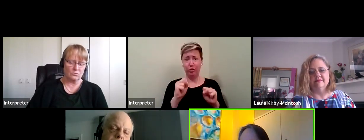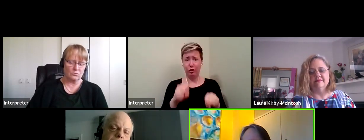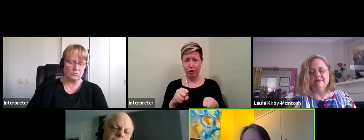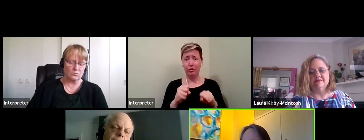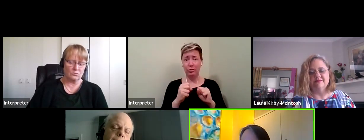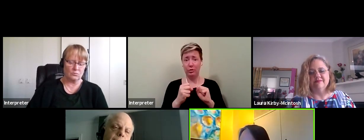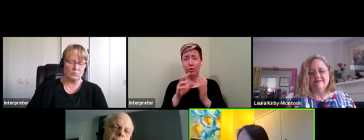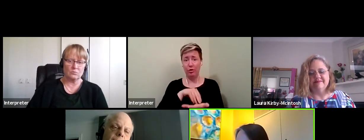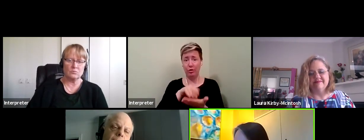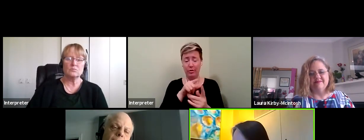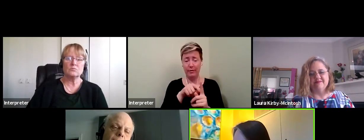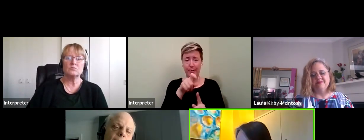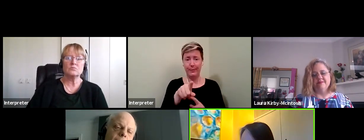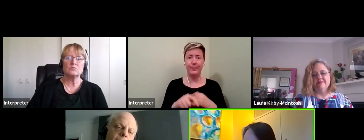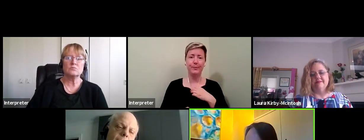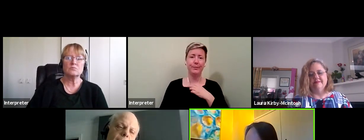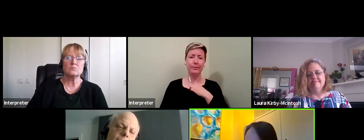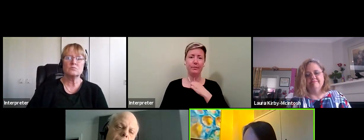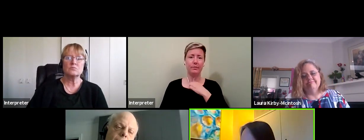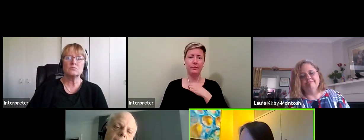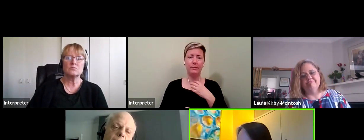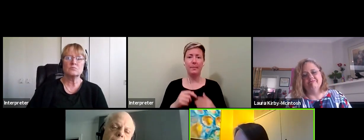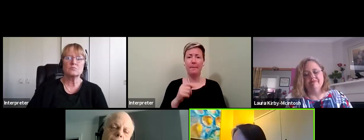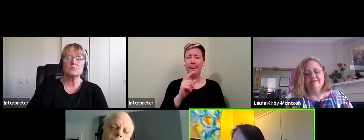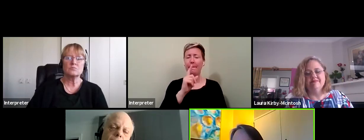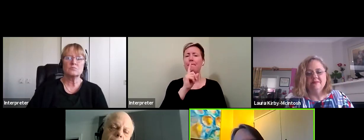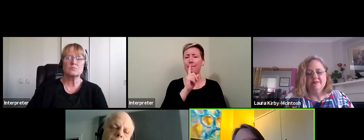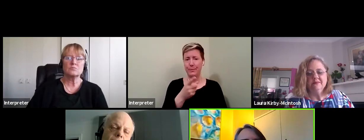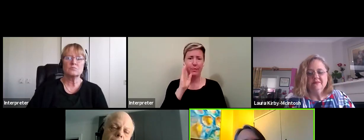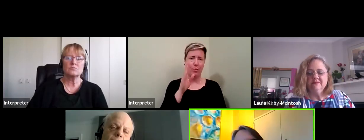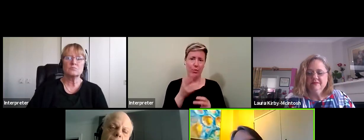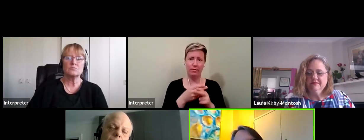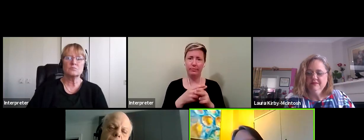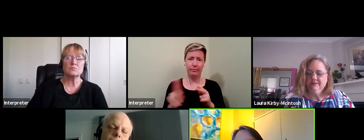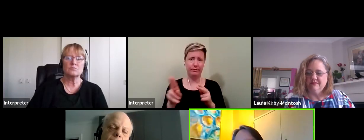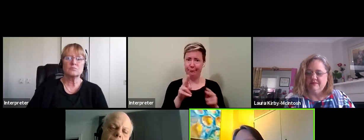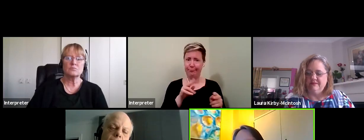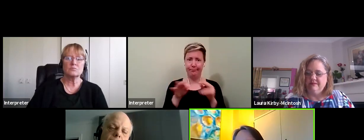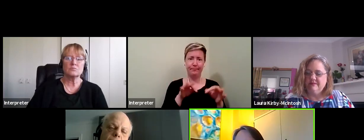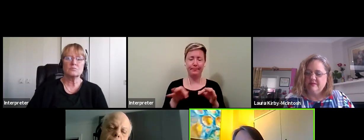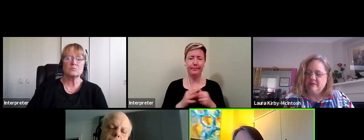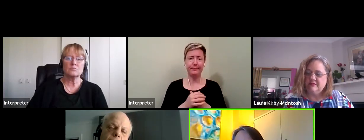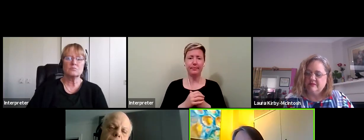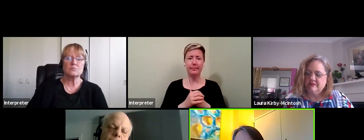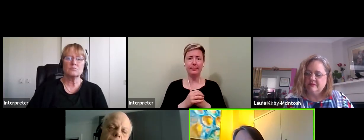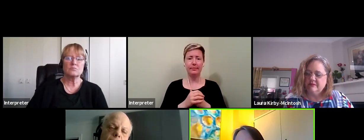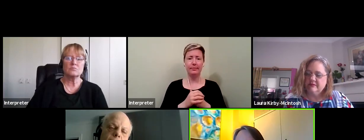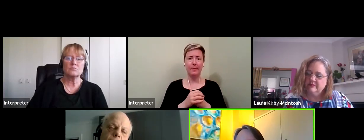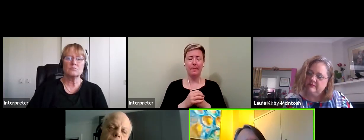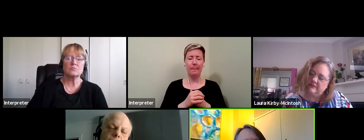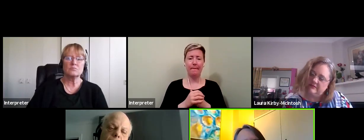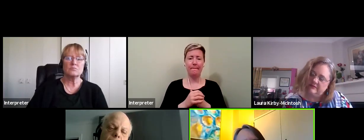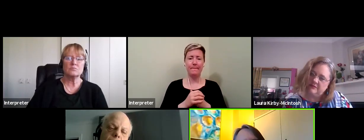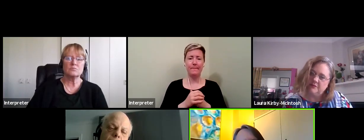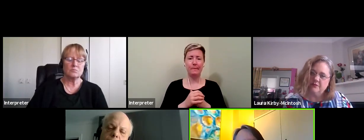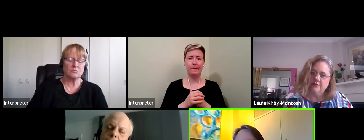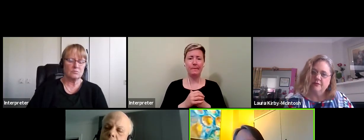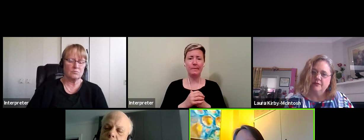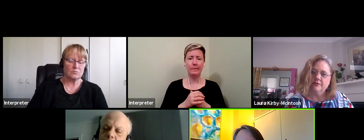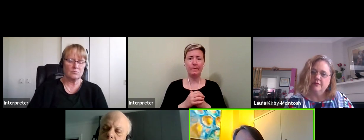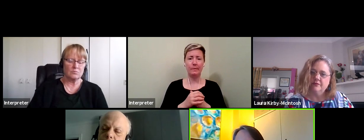I'll be quick and just hit some high points. So my biggest concern is that the planning that's being done